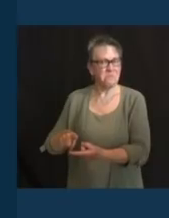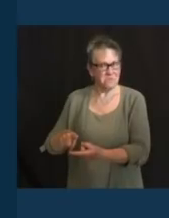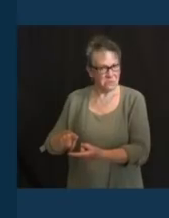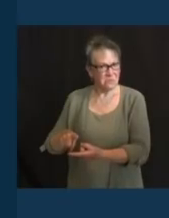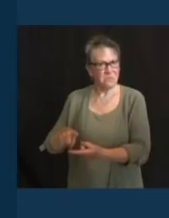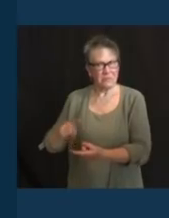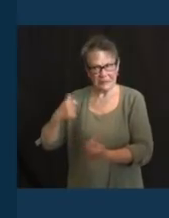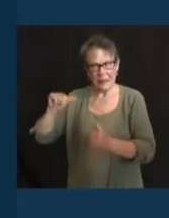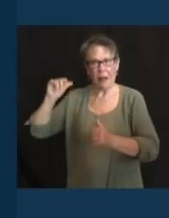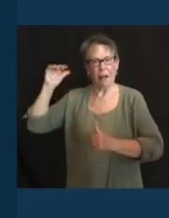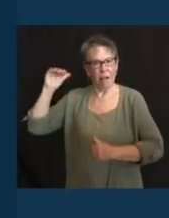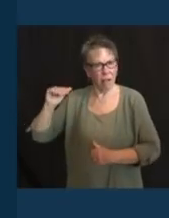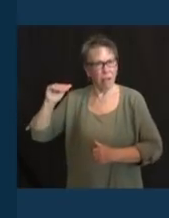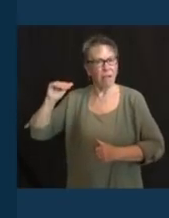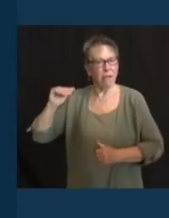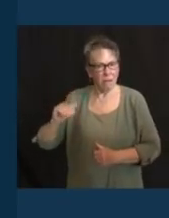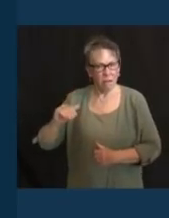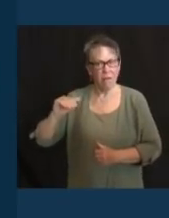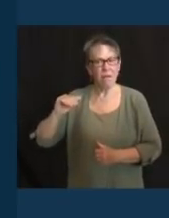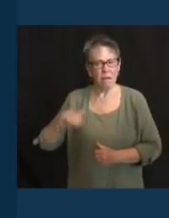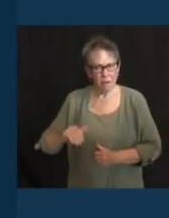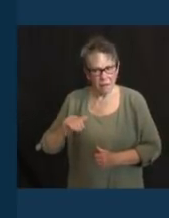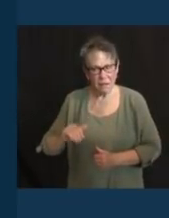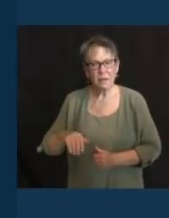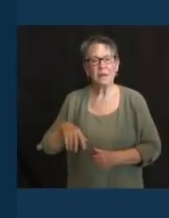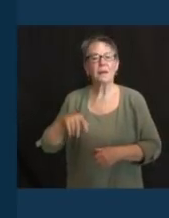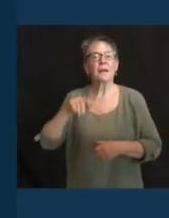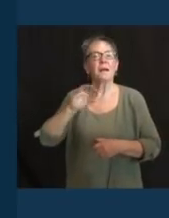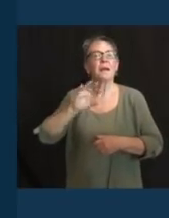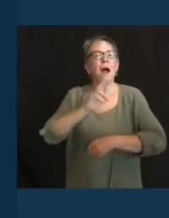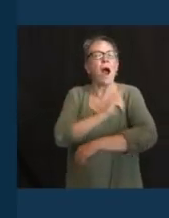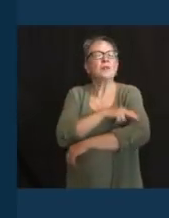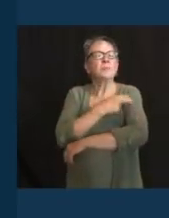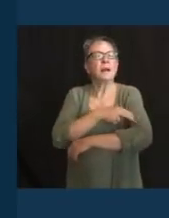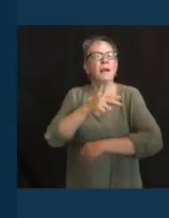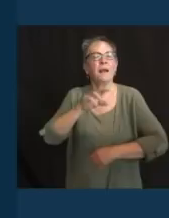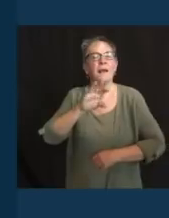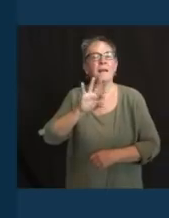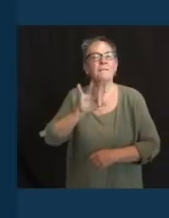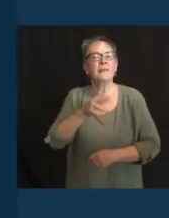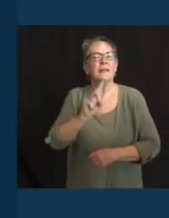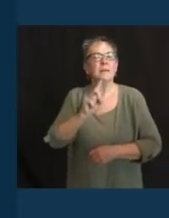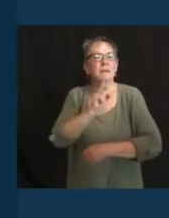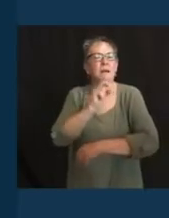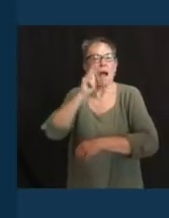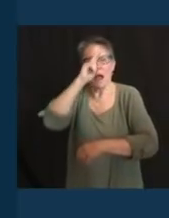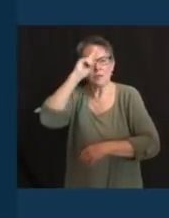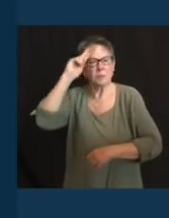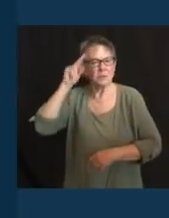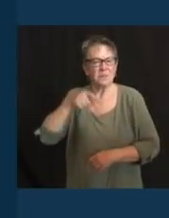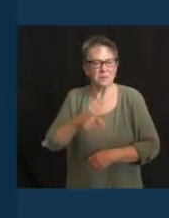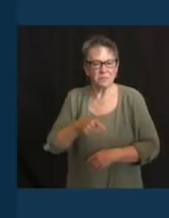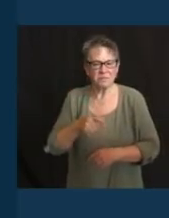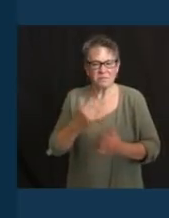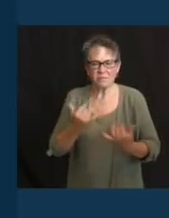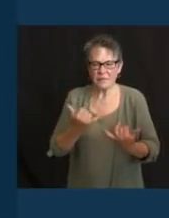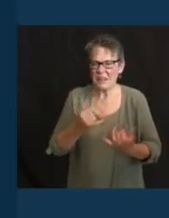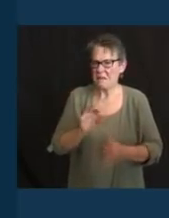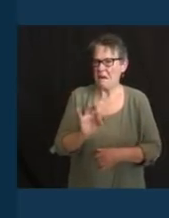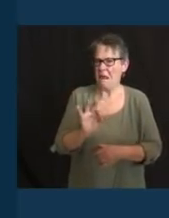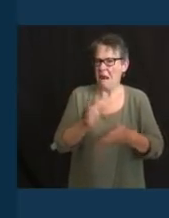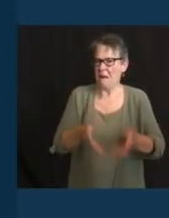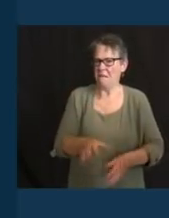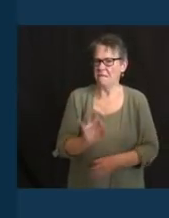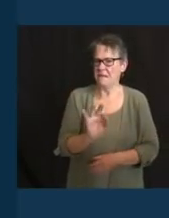has decreased to 9. This is the breakdown of hospitalizations by region. The number of patients reported in either critical or intensive